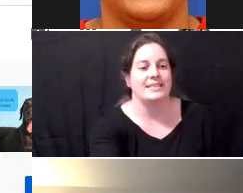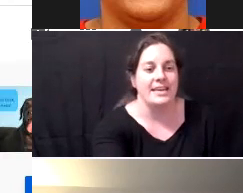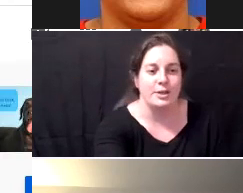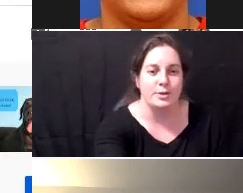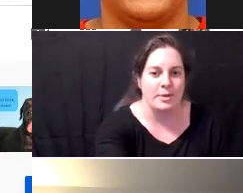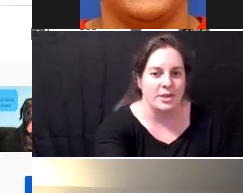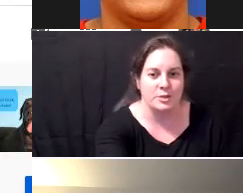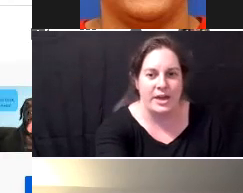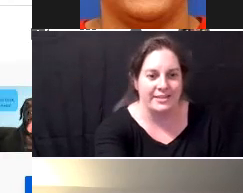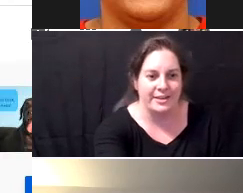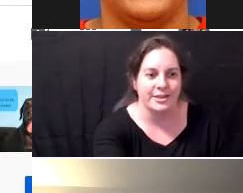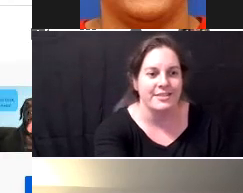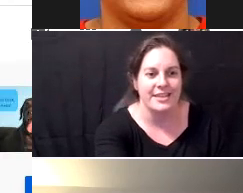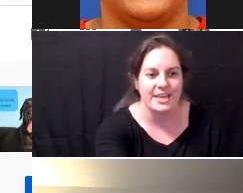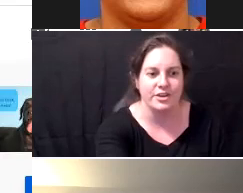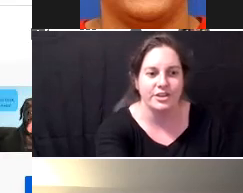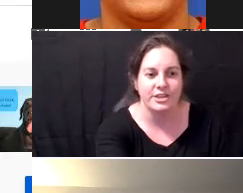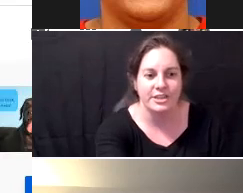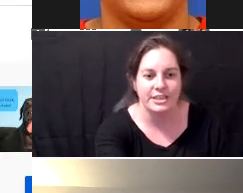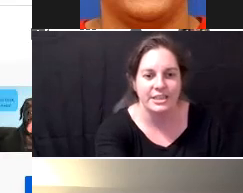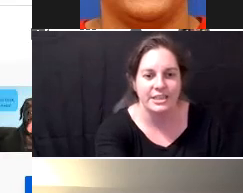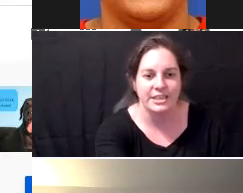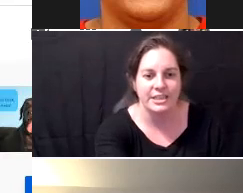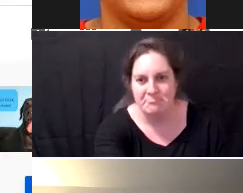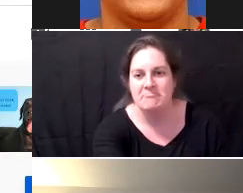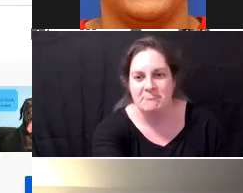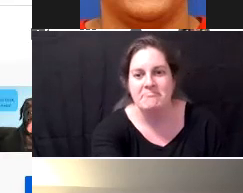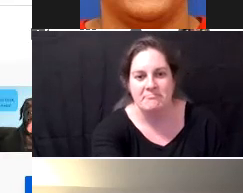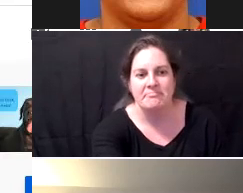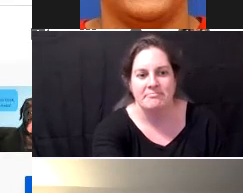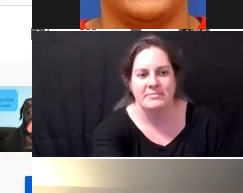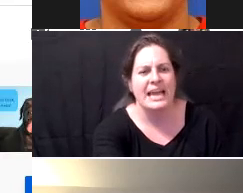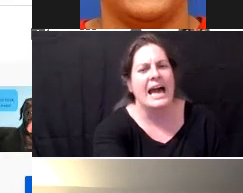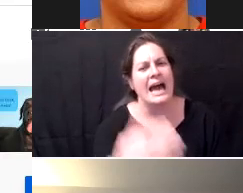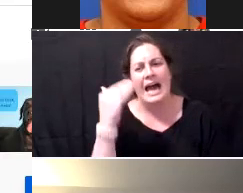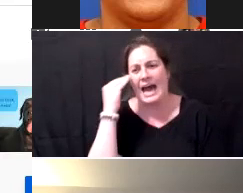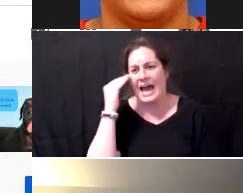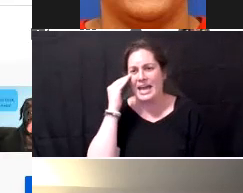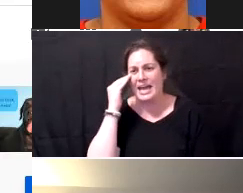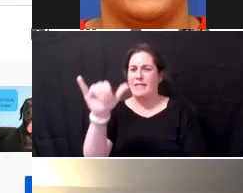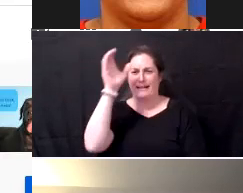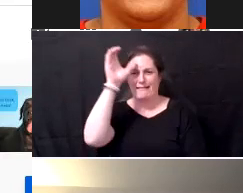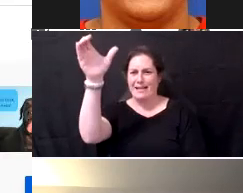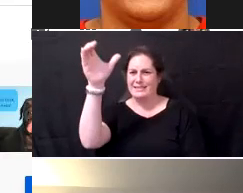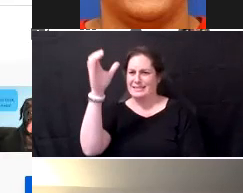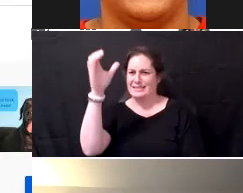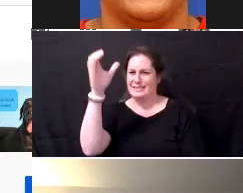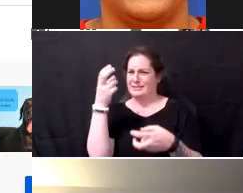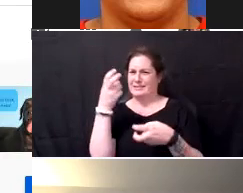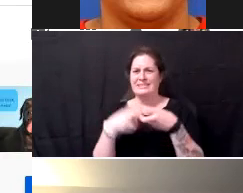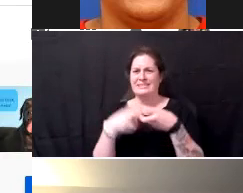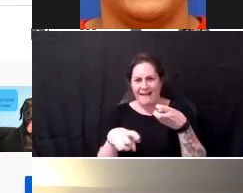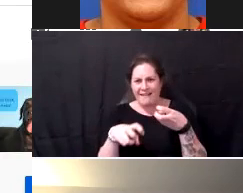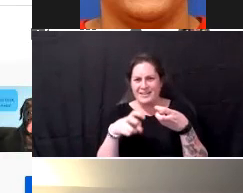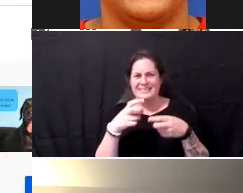Yes, thank you so much. That's way clearer. Thank you. Not a problem. I know that can be a little bit tricky because on the